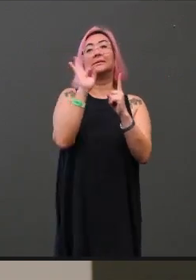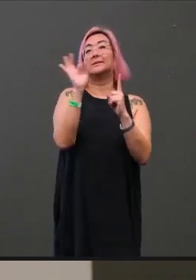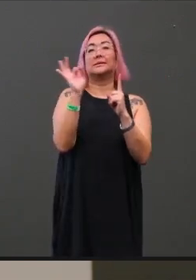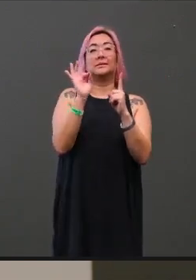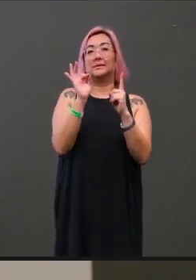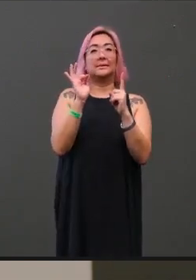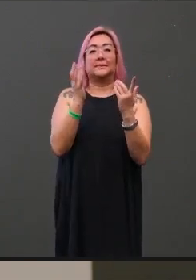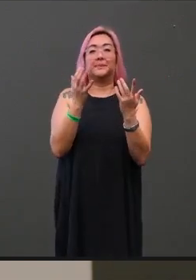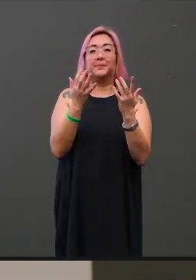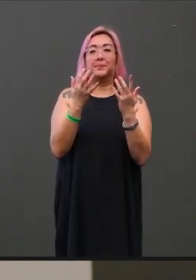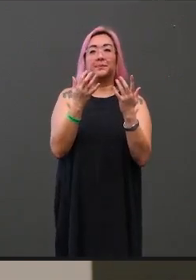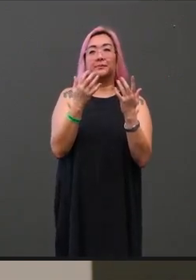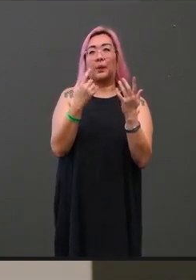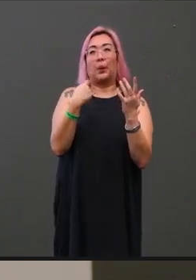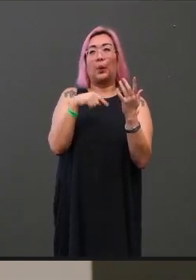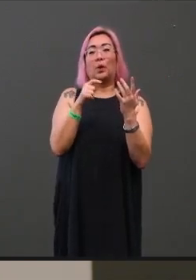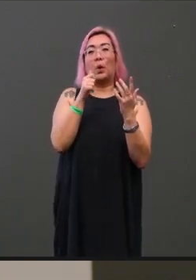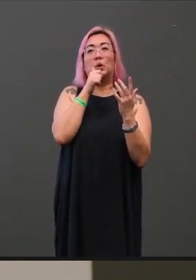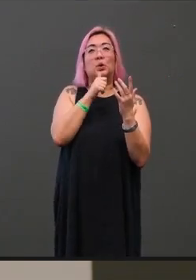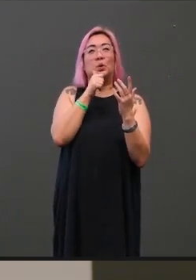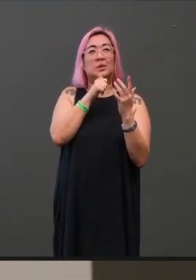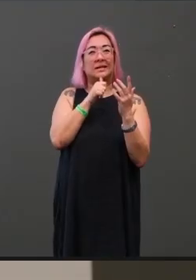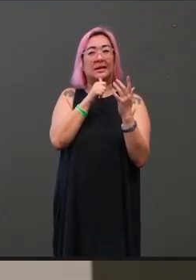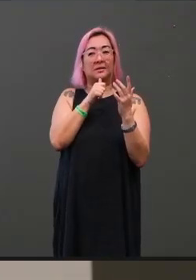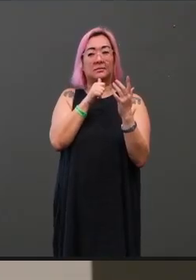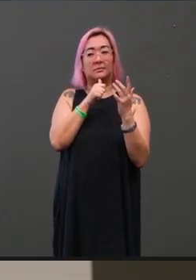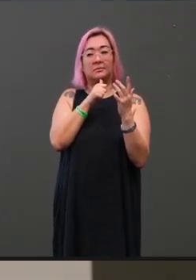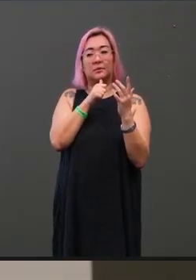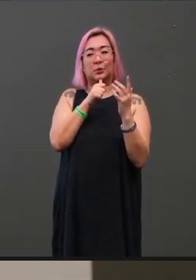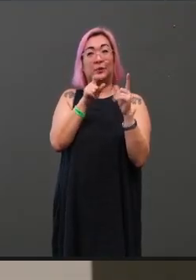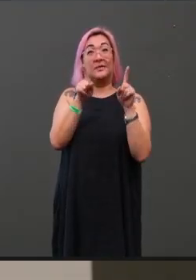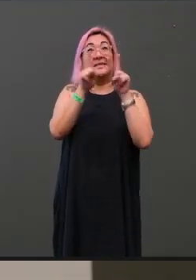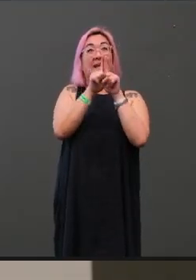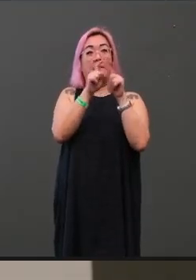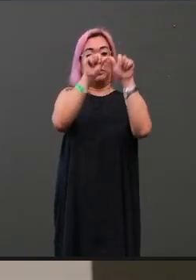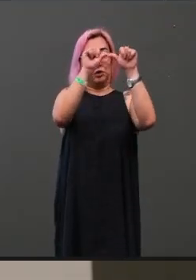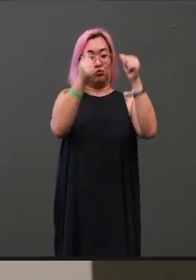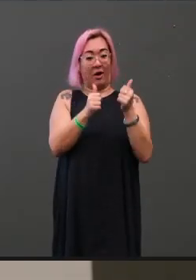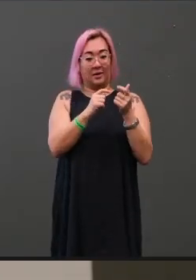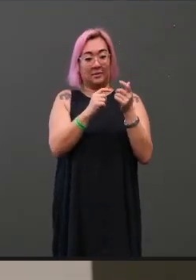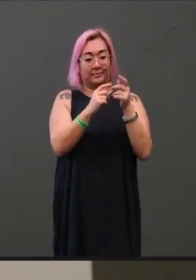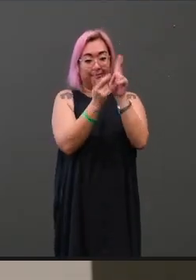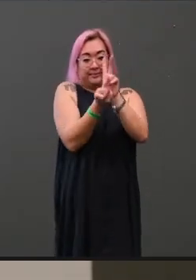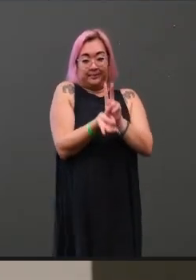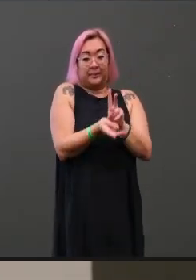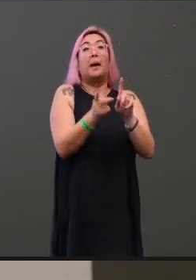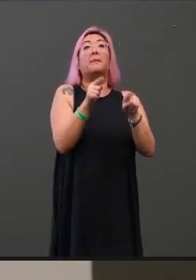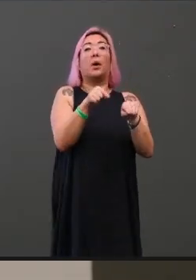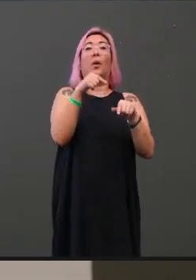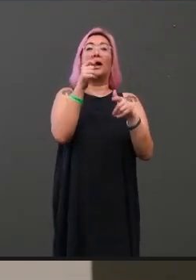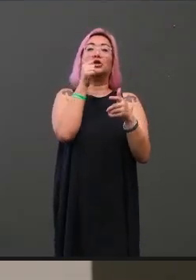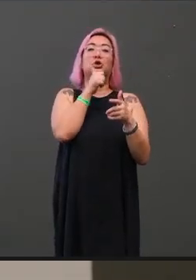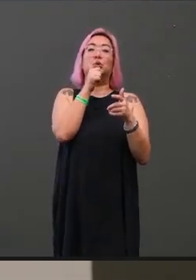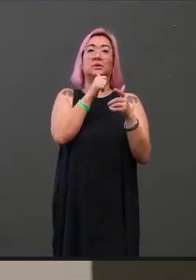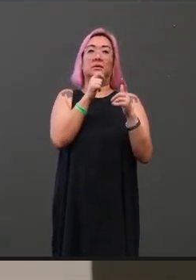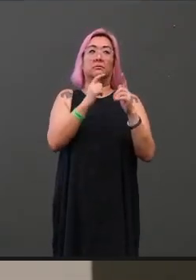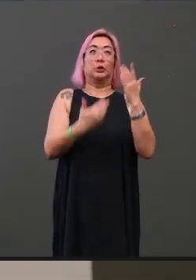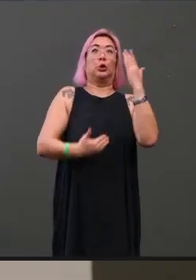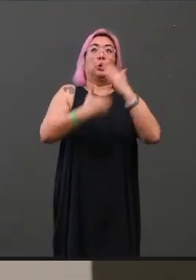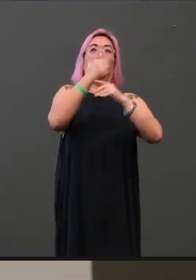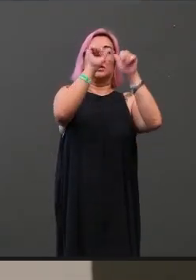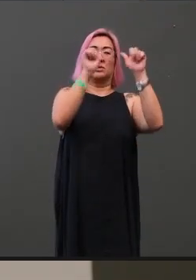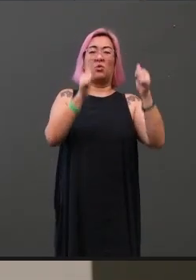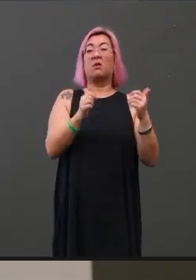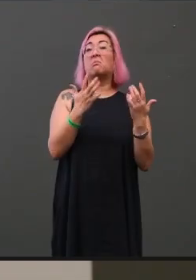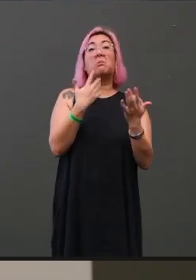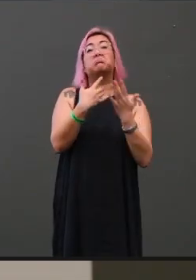the floor reflections. We're actually drawing a different sprite, a different angle. So, but for us, this was totally fine because the window reflections are